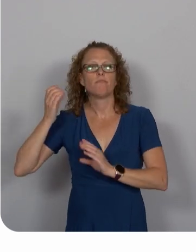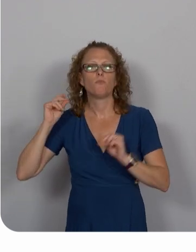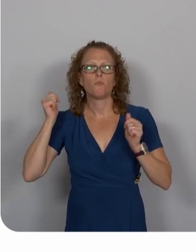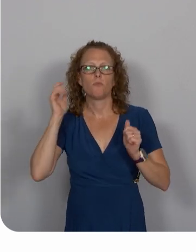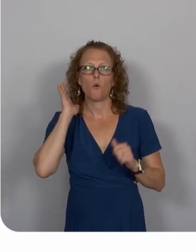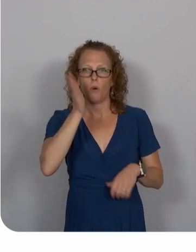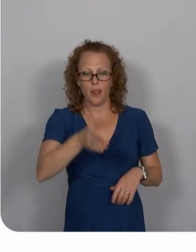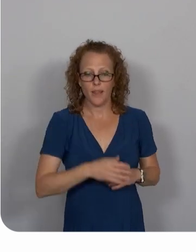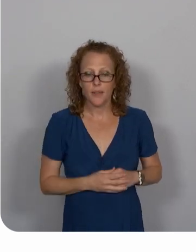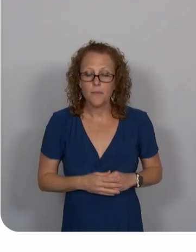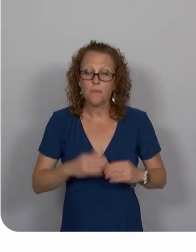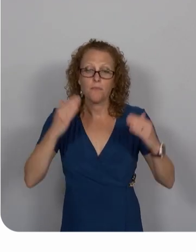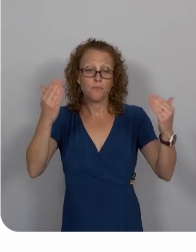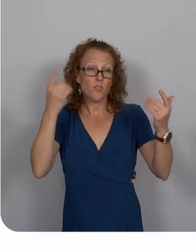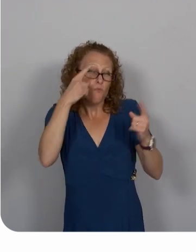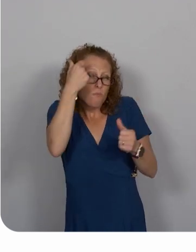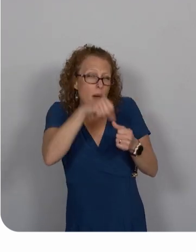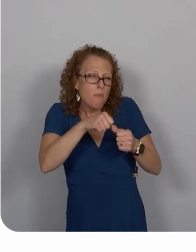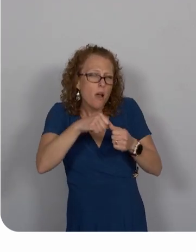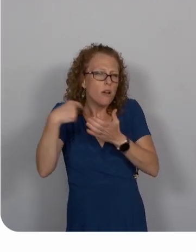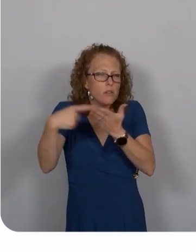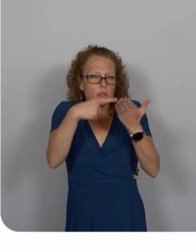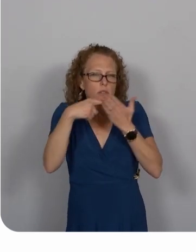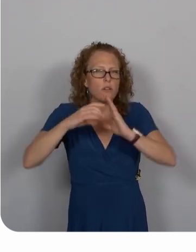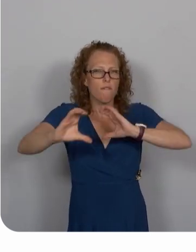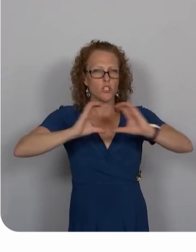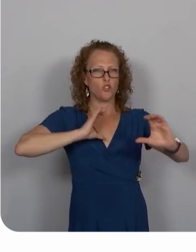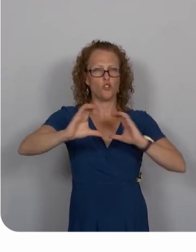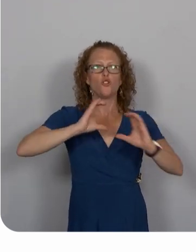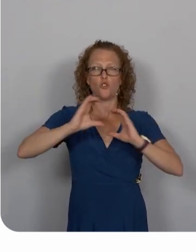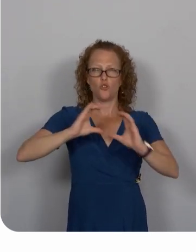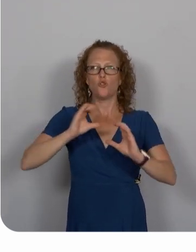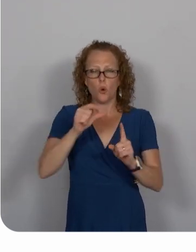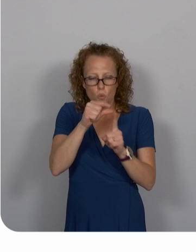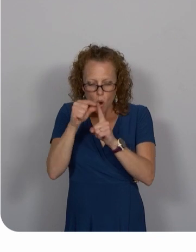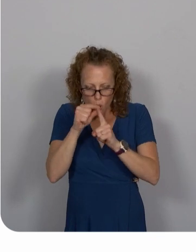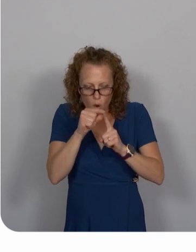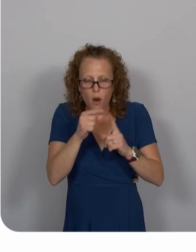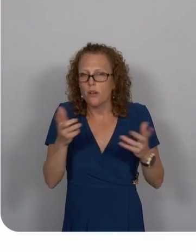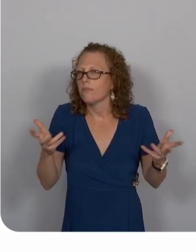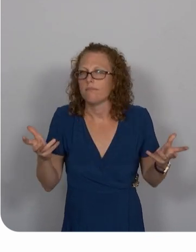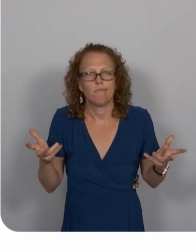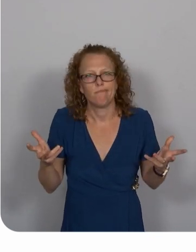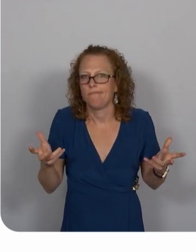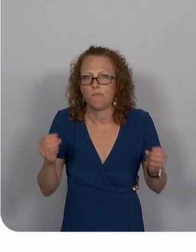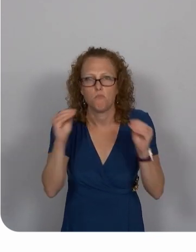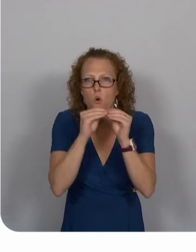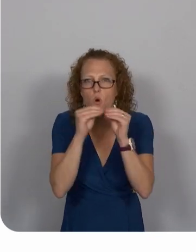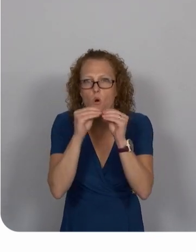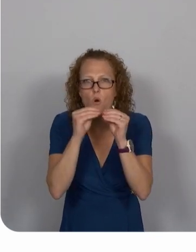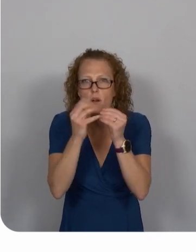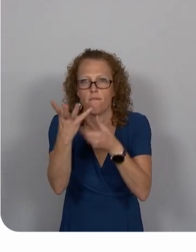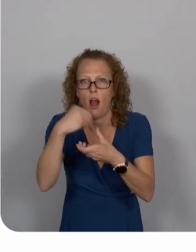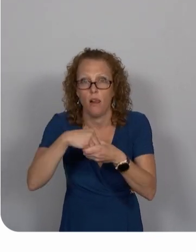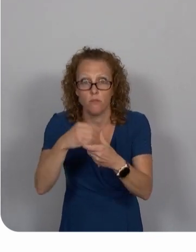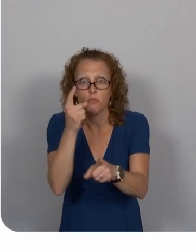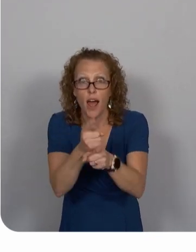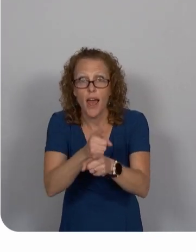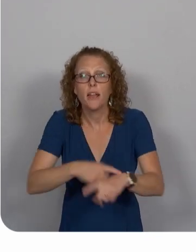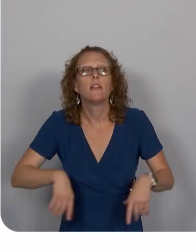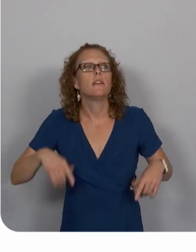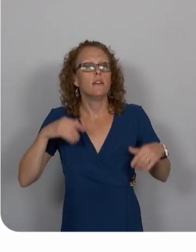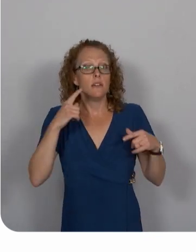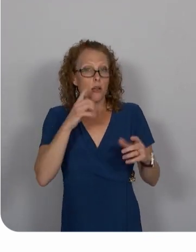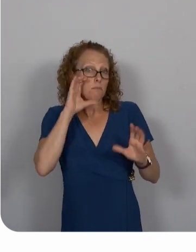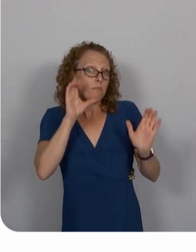Now, our conversations can happen in ways that go beyond words. Pictures and images have become a huge part of how